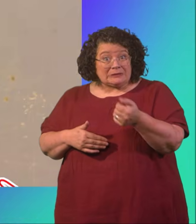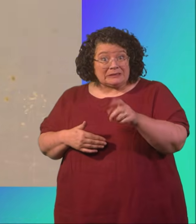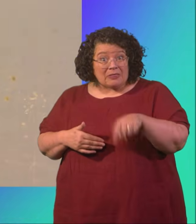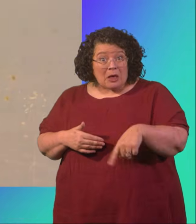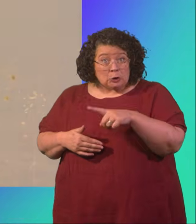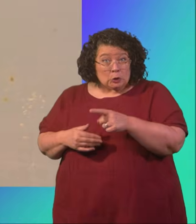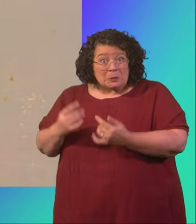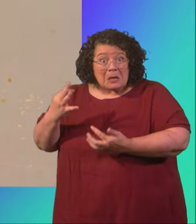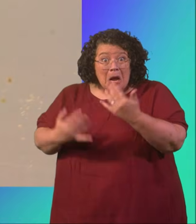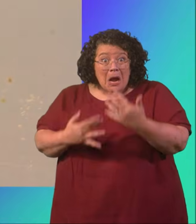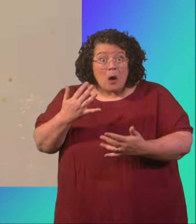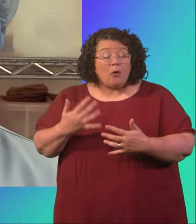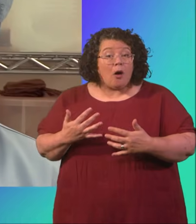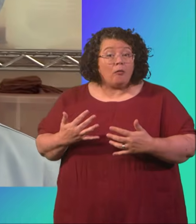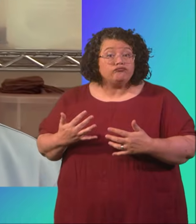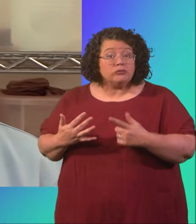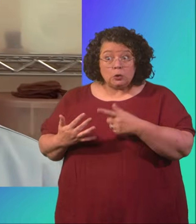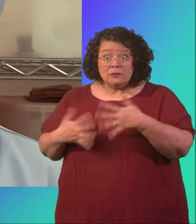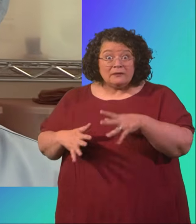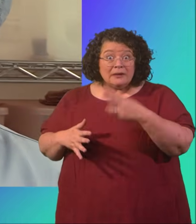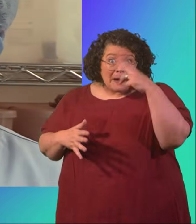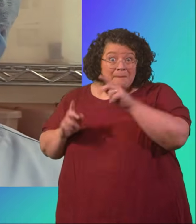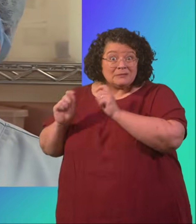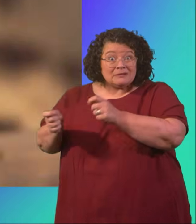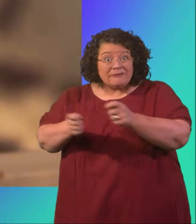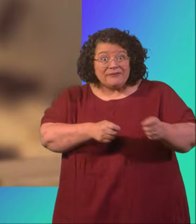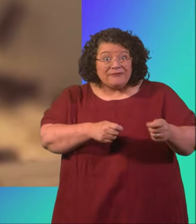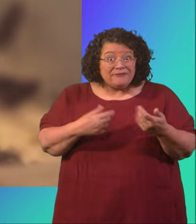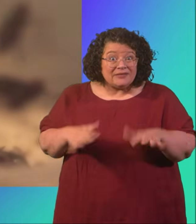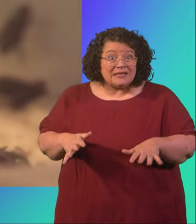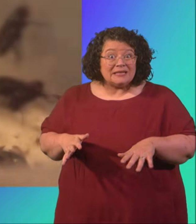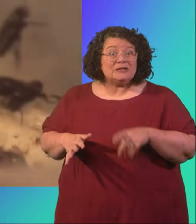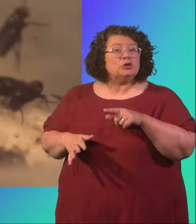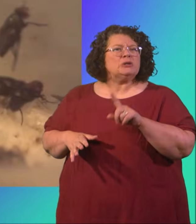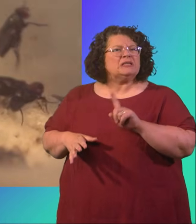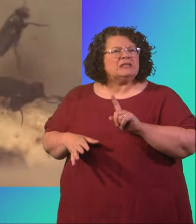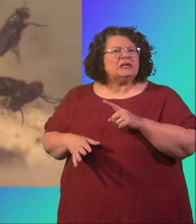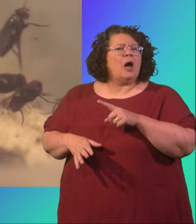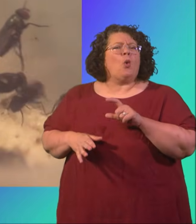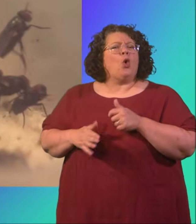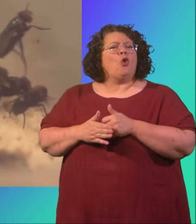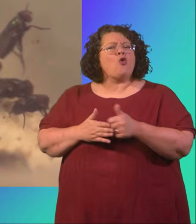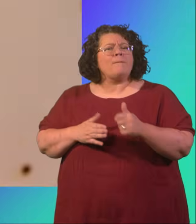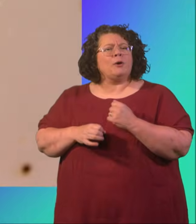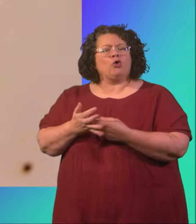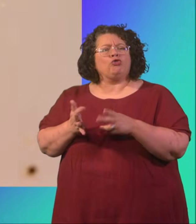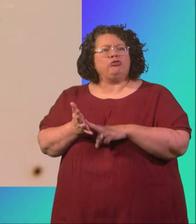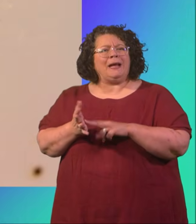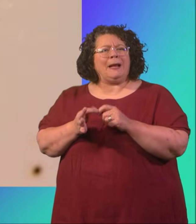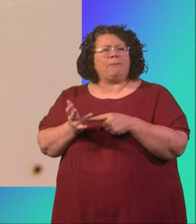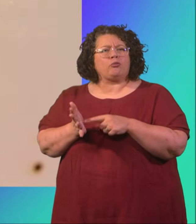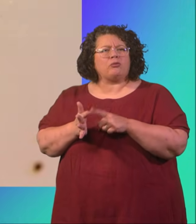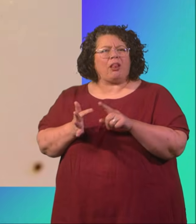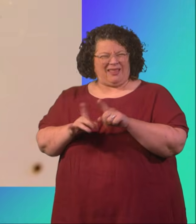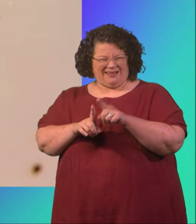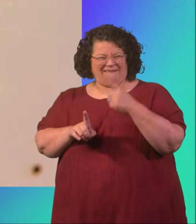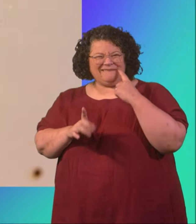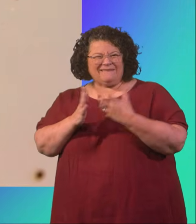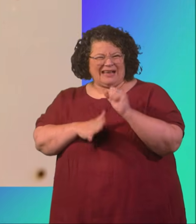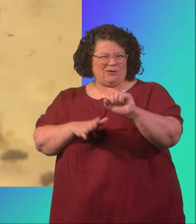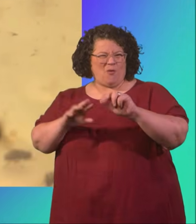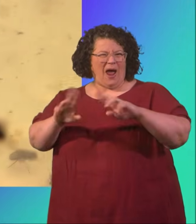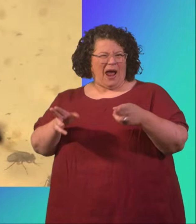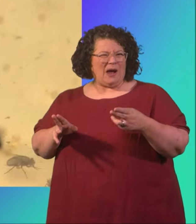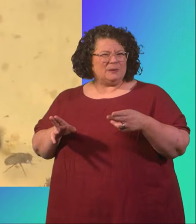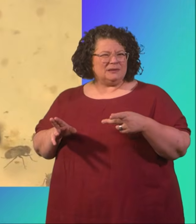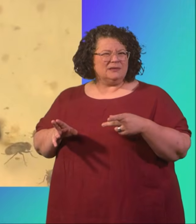knows all of their names. What kind of flies are they? They're the common green bottle, same as you'd find in your house or your garden in this country. But these flies are